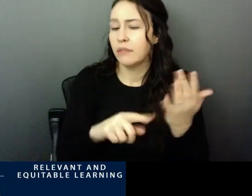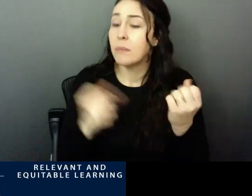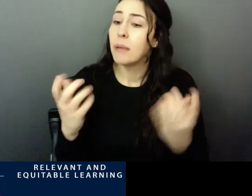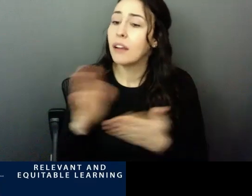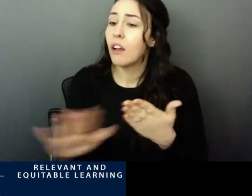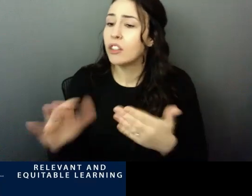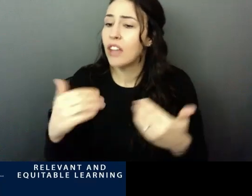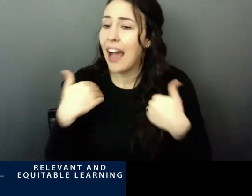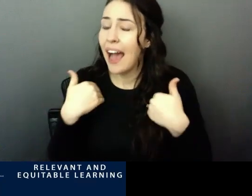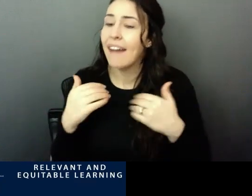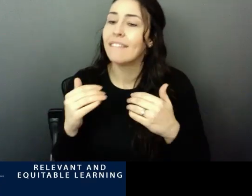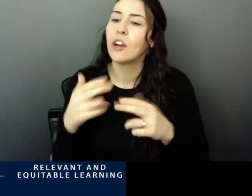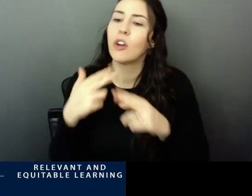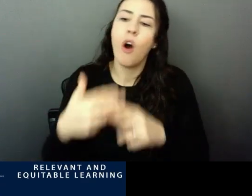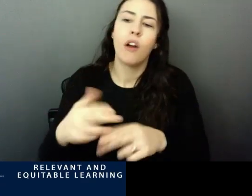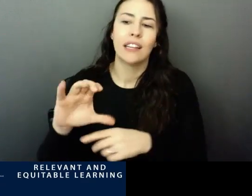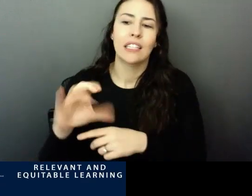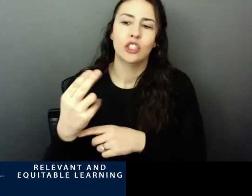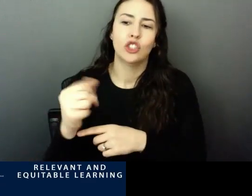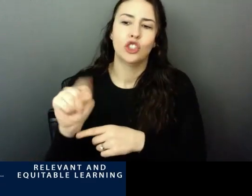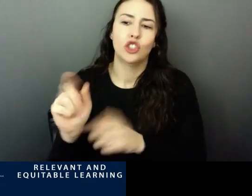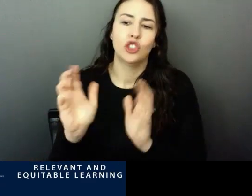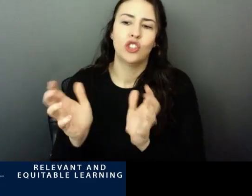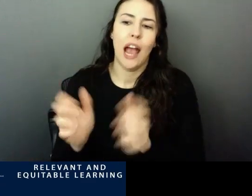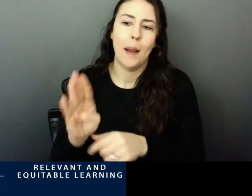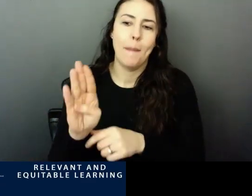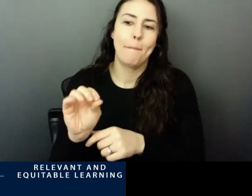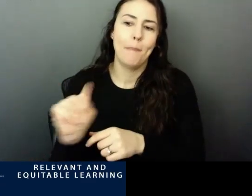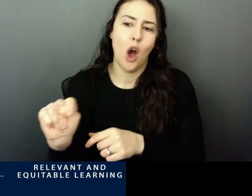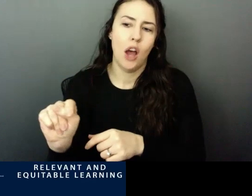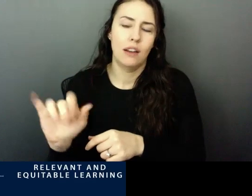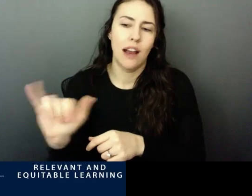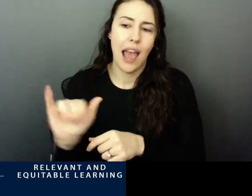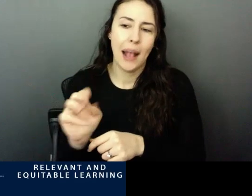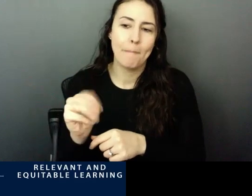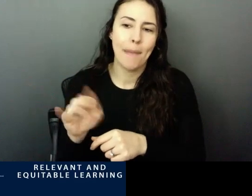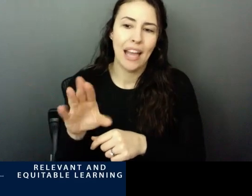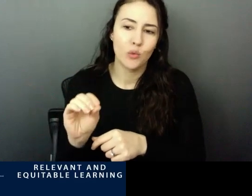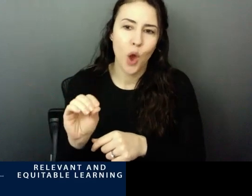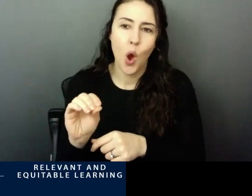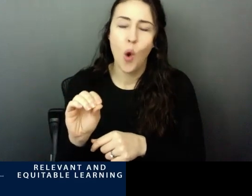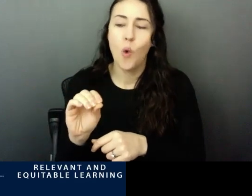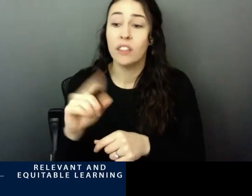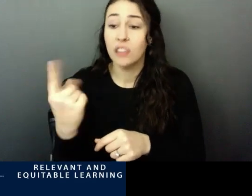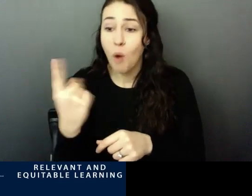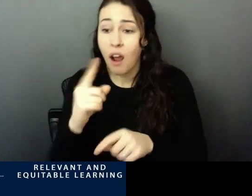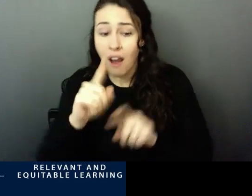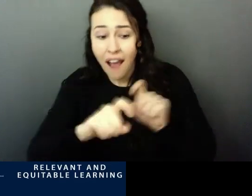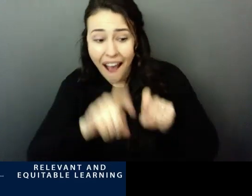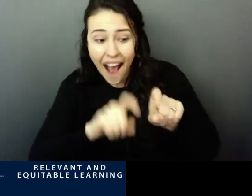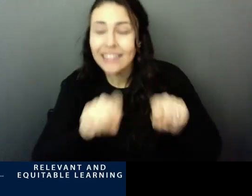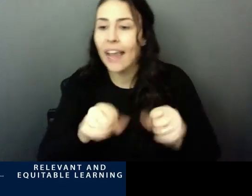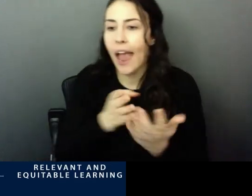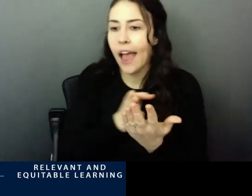call a chatbot, which is it's almost like a micro chat GPT where you feed it a knowledge base, someone asks questions, and it can navigate them